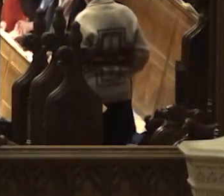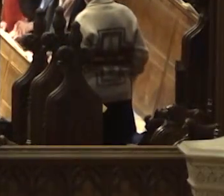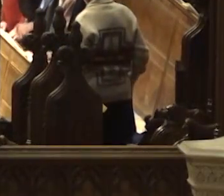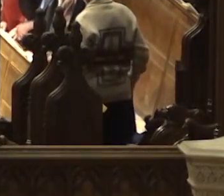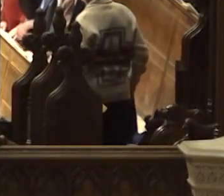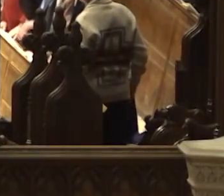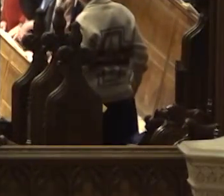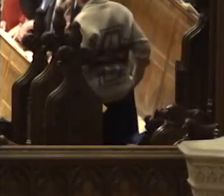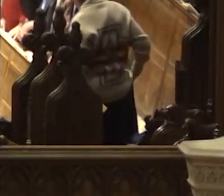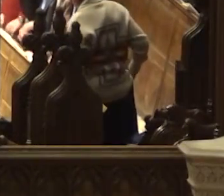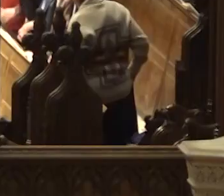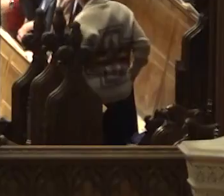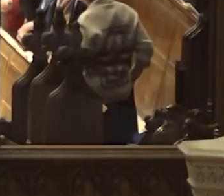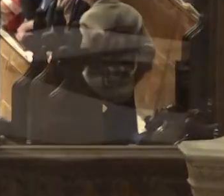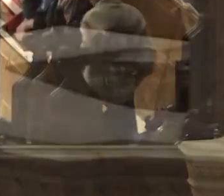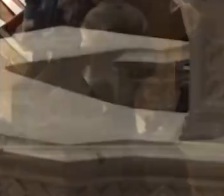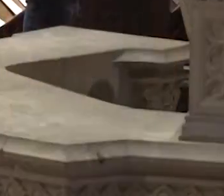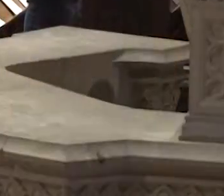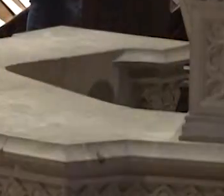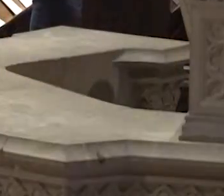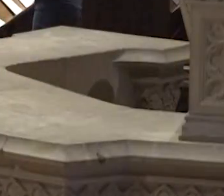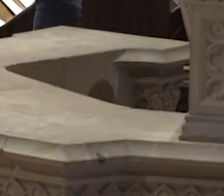So easy.